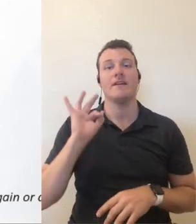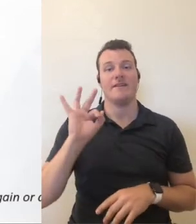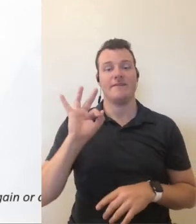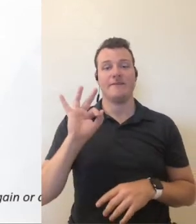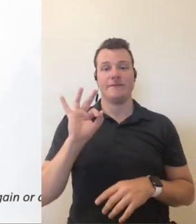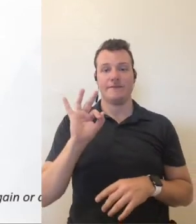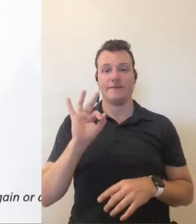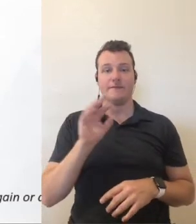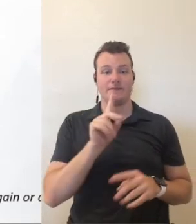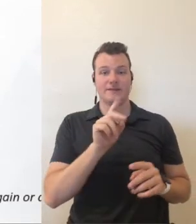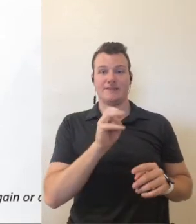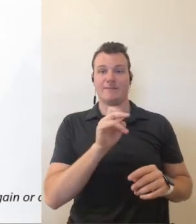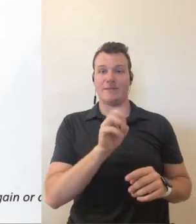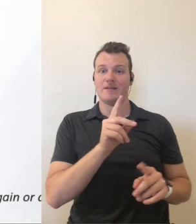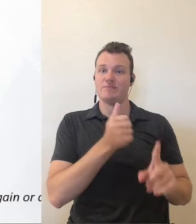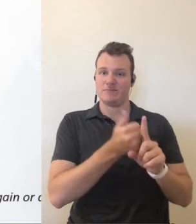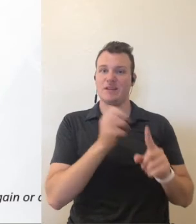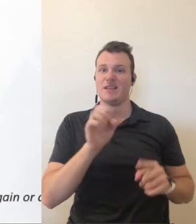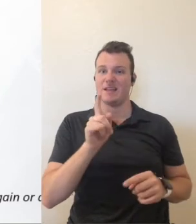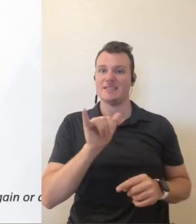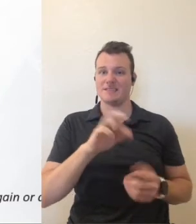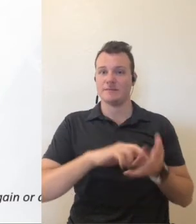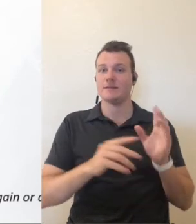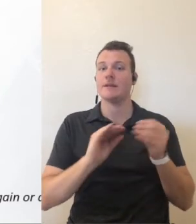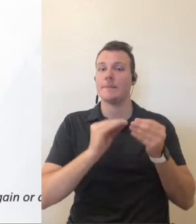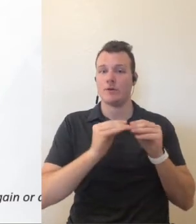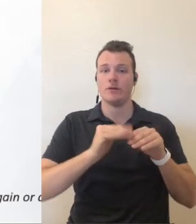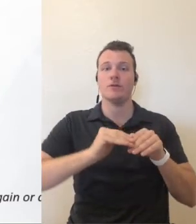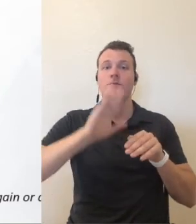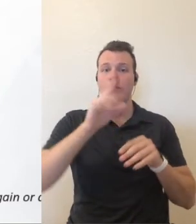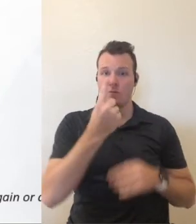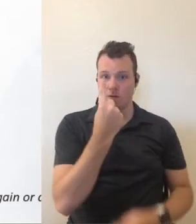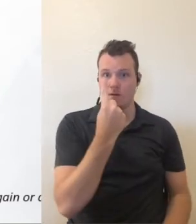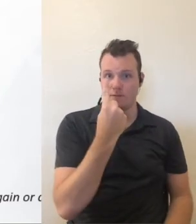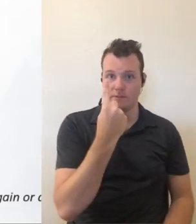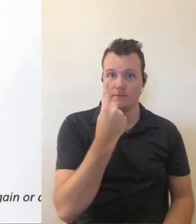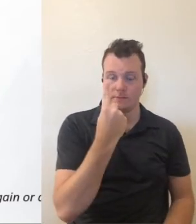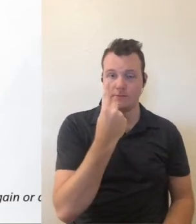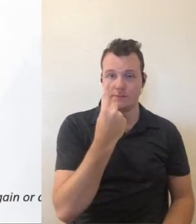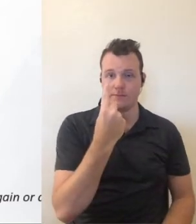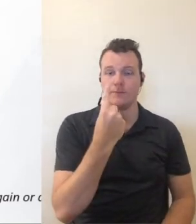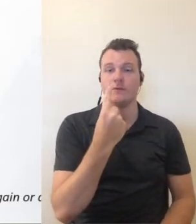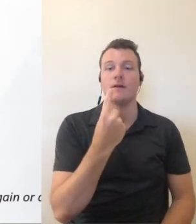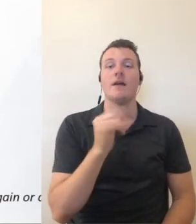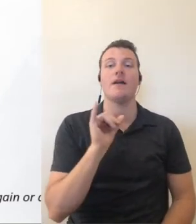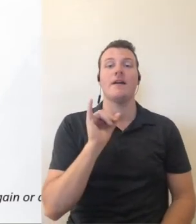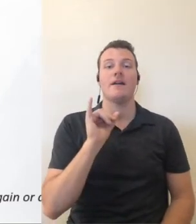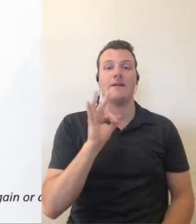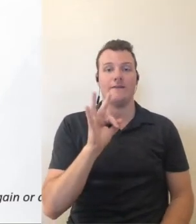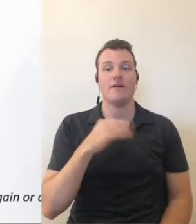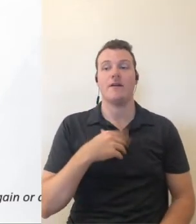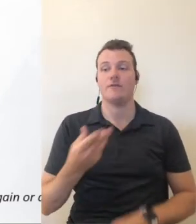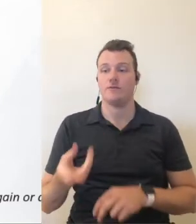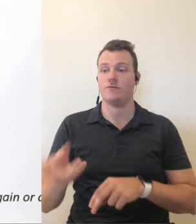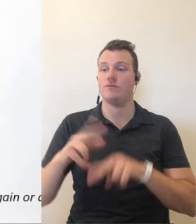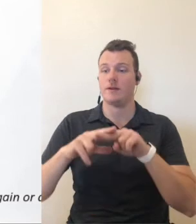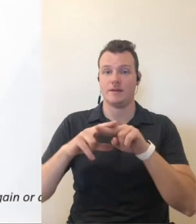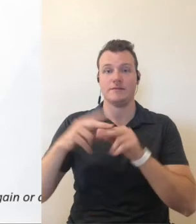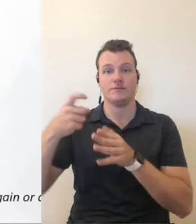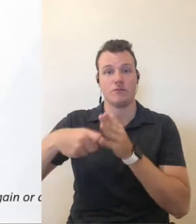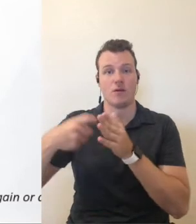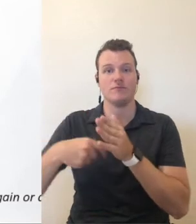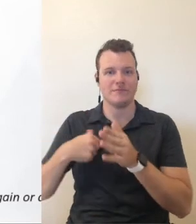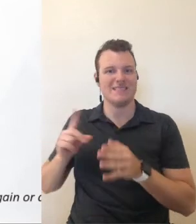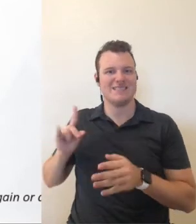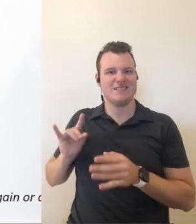if I have an elastic demand, a value that's greater than the absolute value of 1, and I raise my prices,